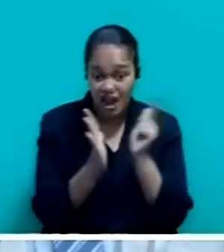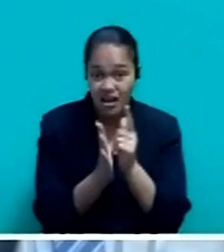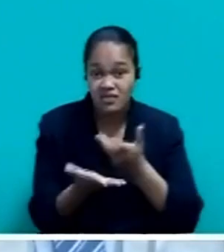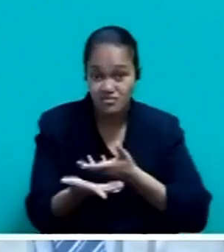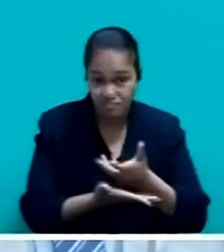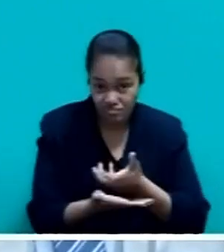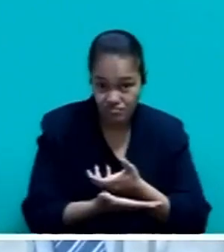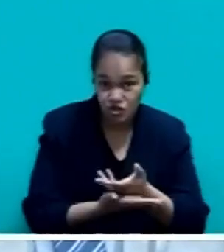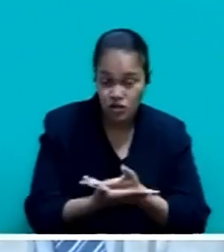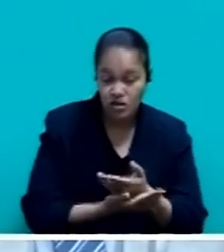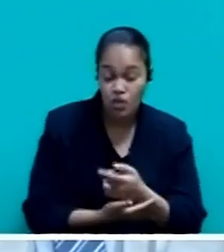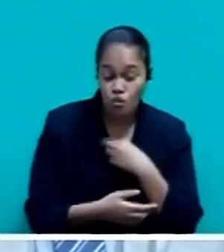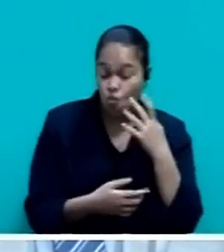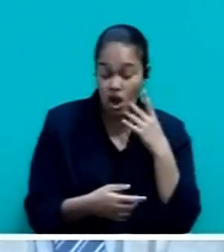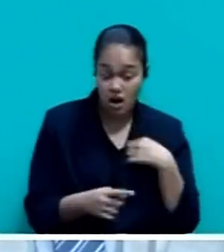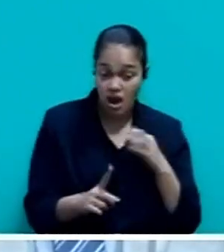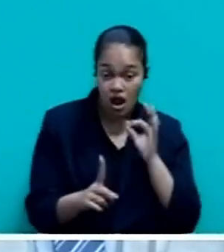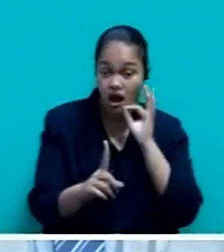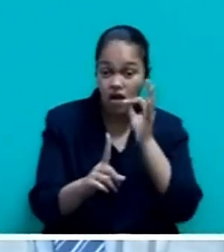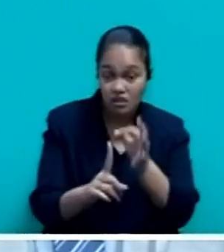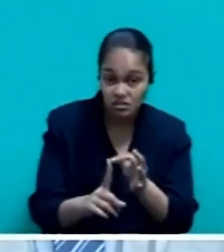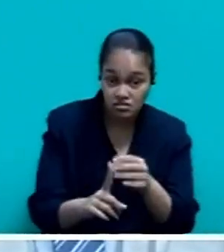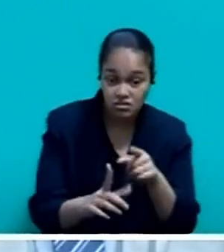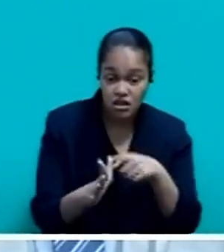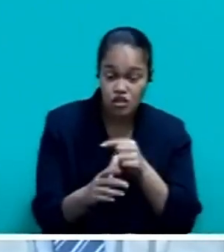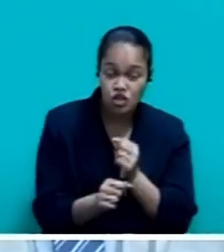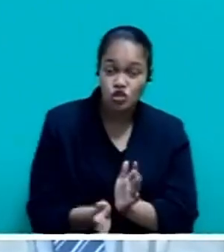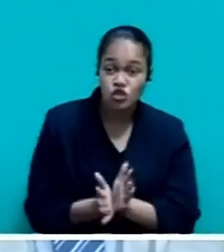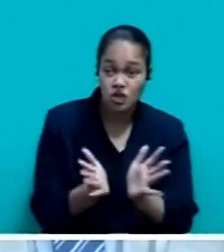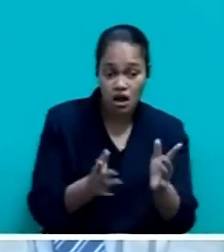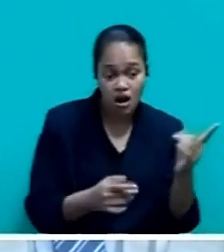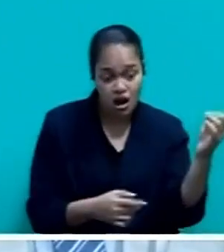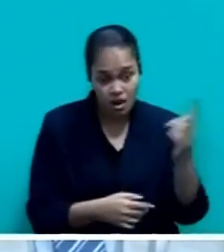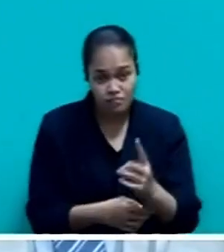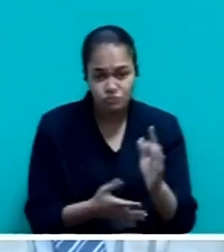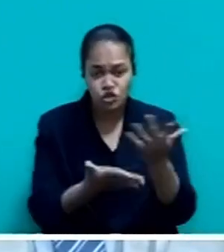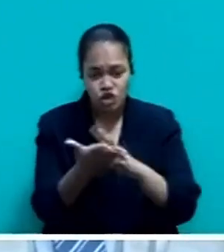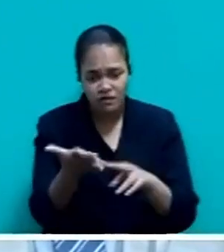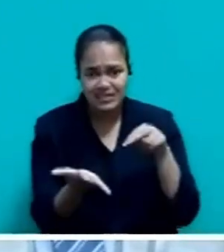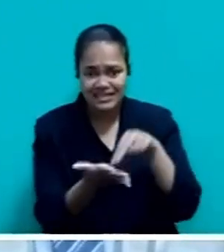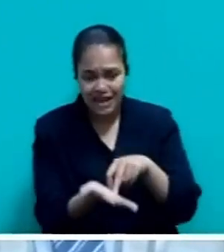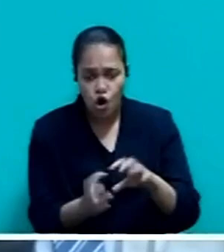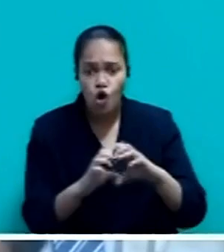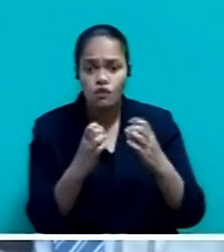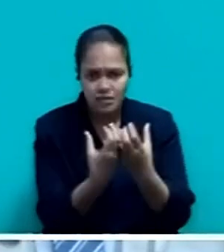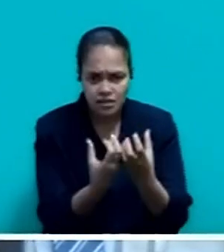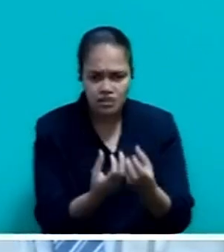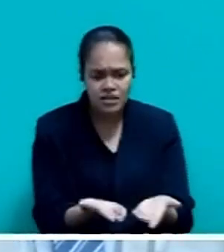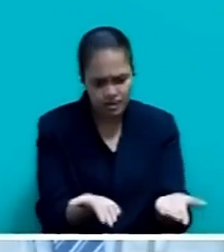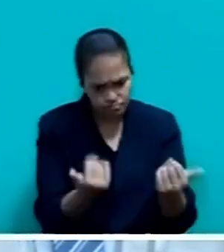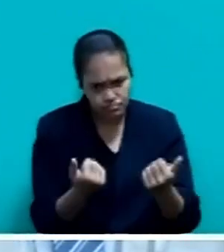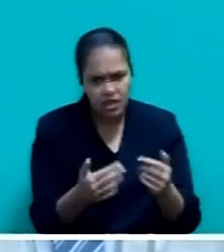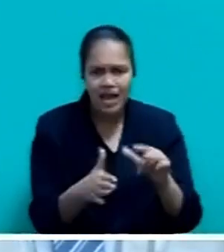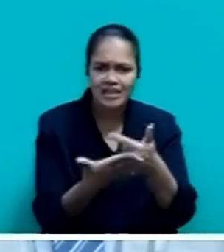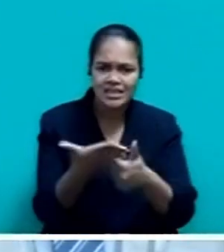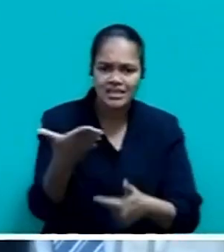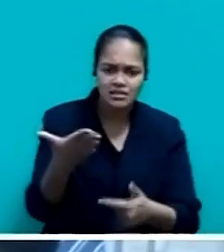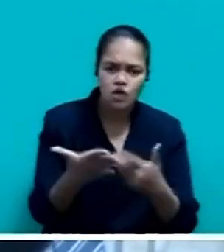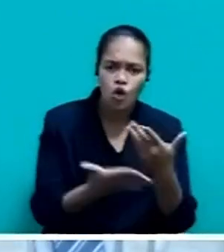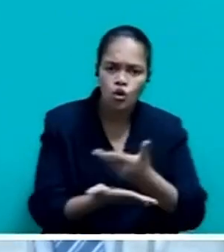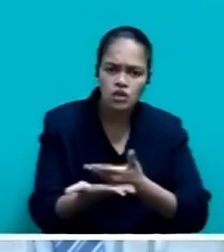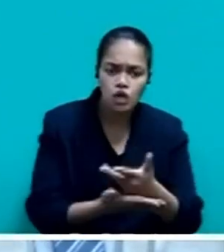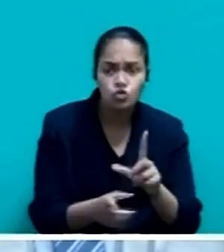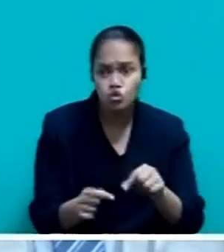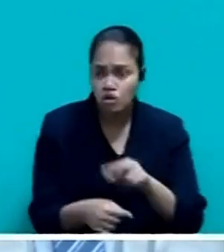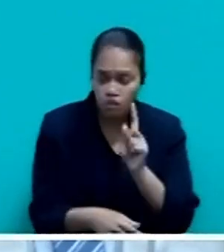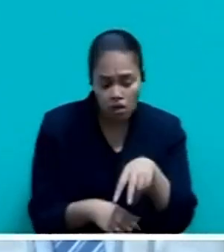consultation, when we ask the Solicitor General and the drafters, when they come down to the standing committees to give us the list of consultation they do, when we move